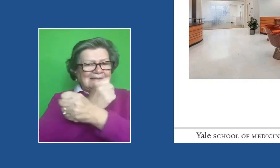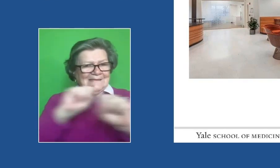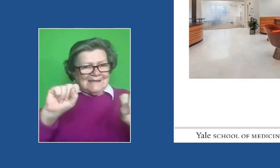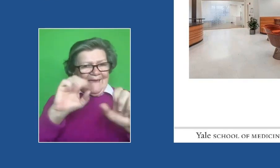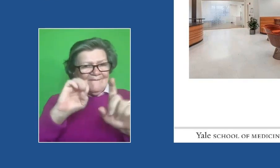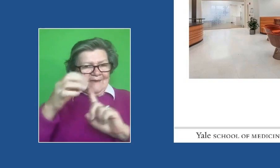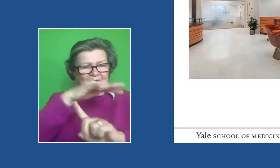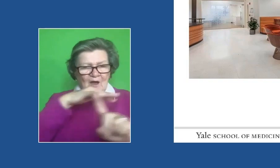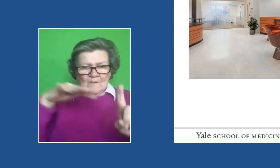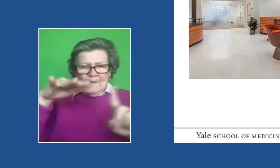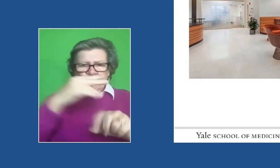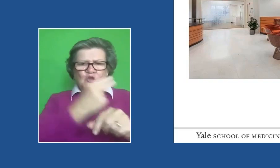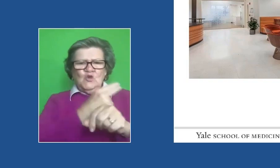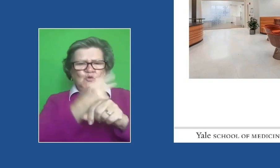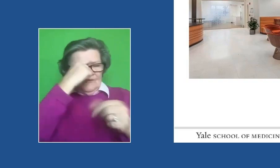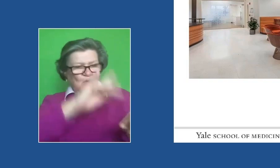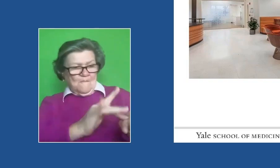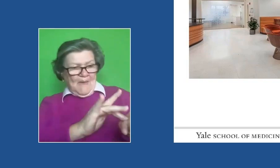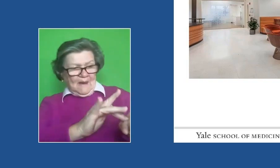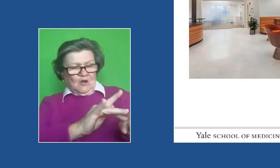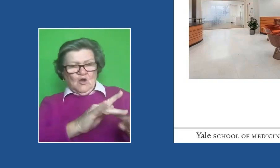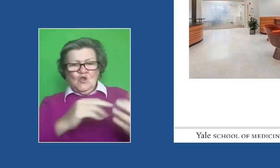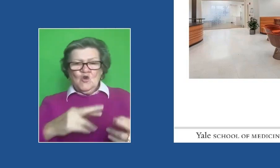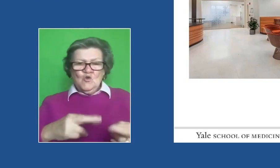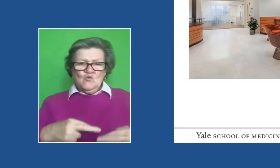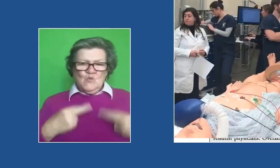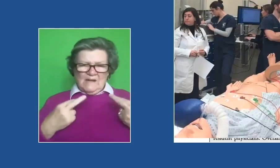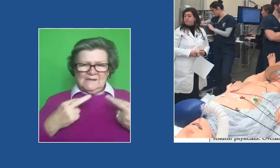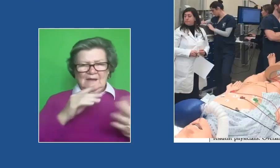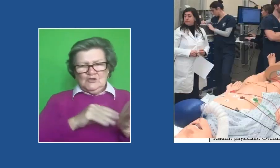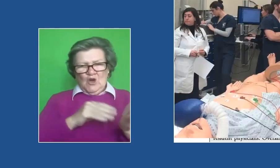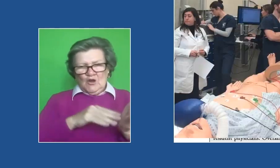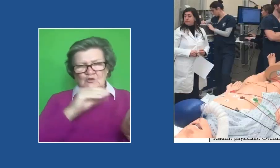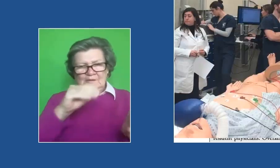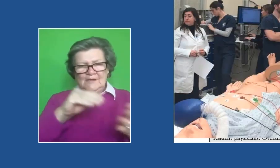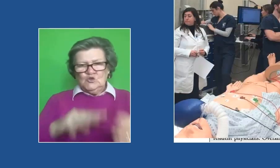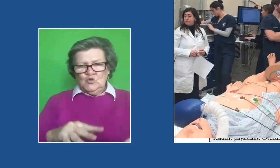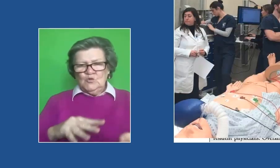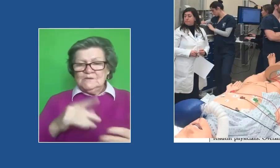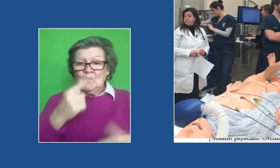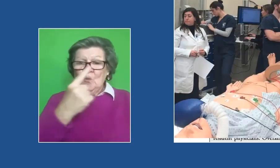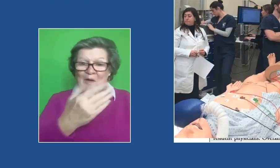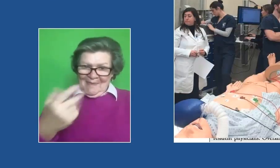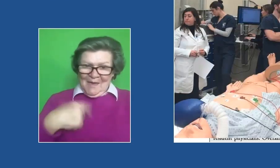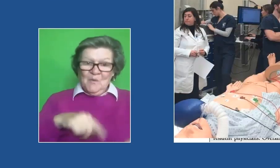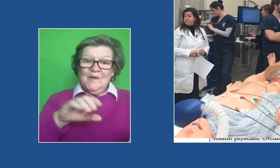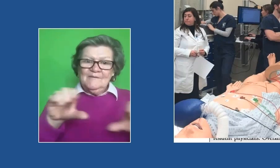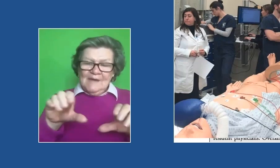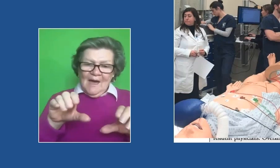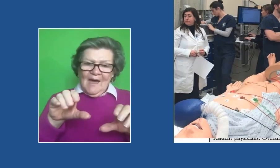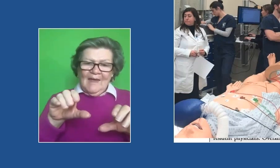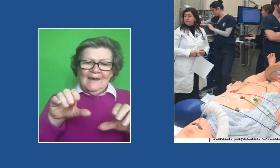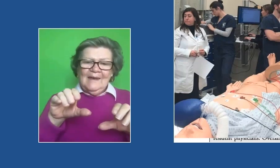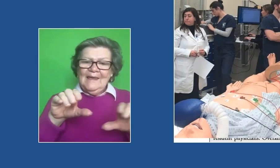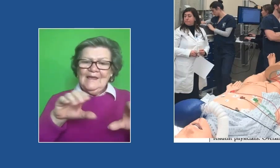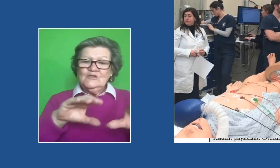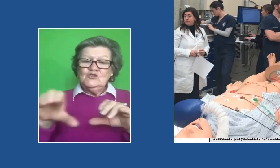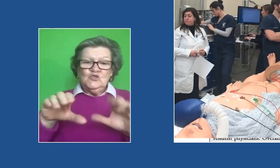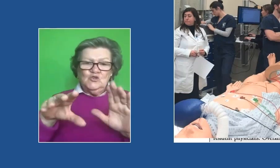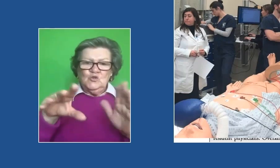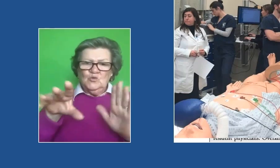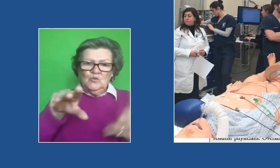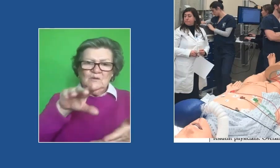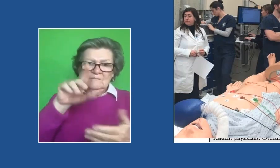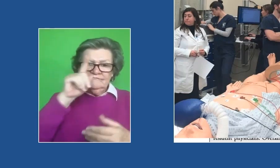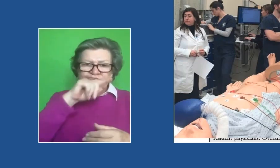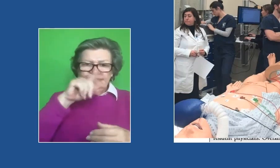do this for our medical resident doctors, nurses, and students. And one thing that we've done is to apply simulation-based training.